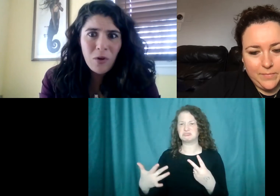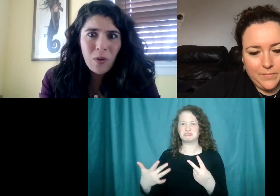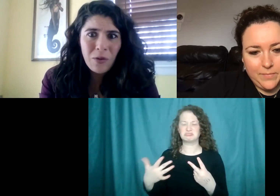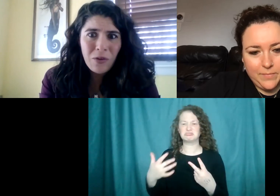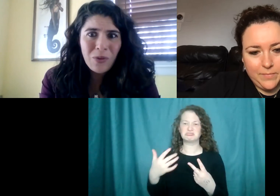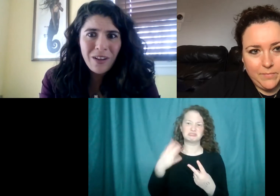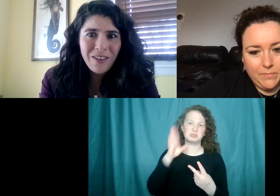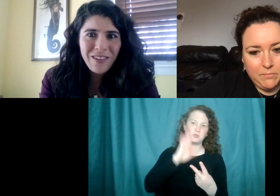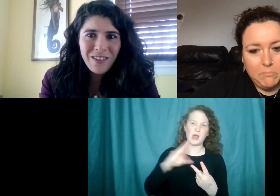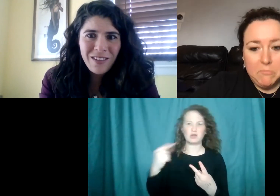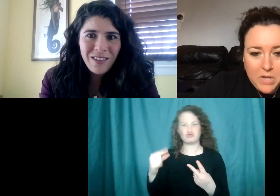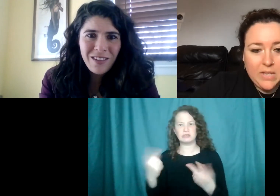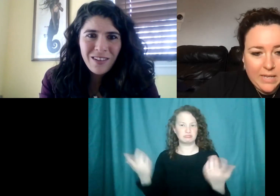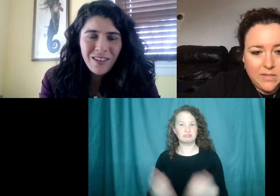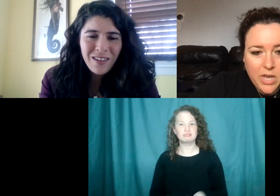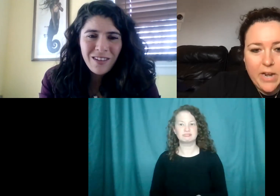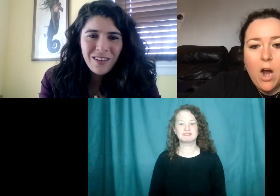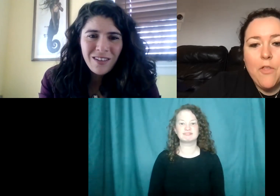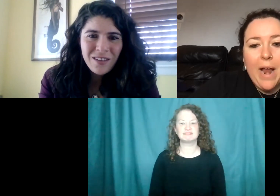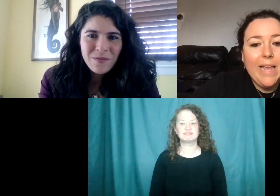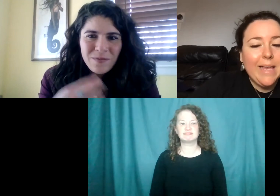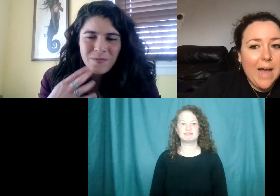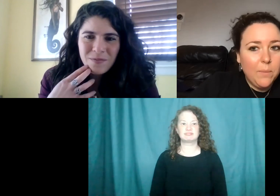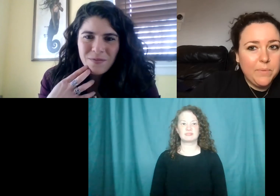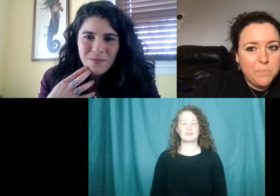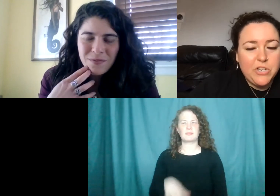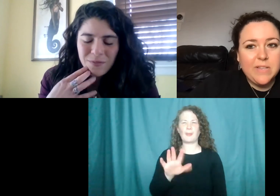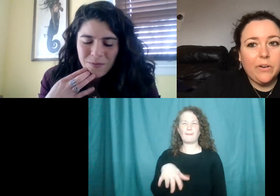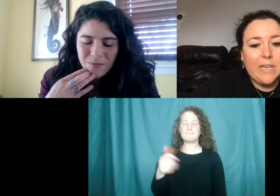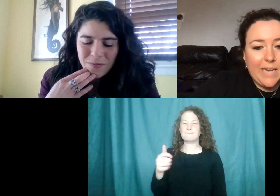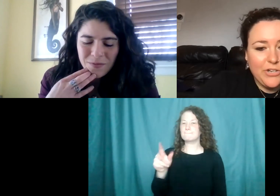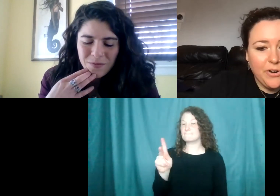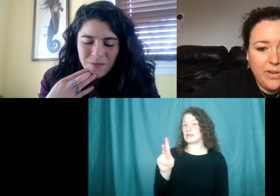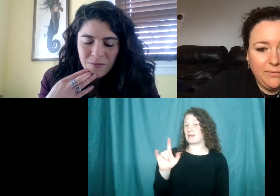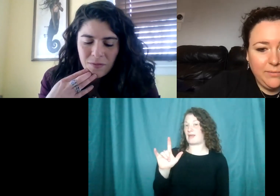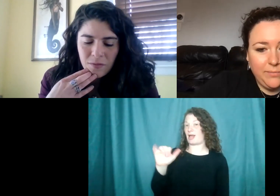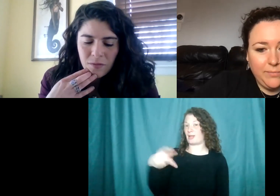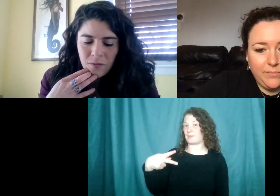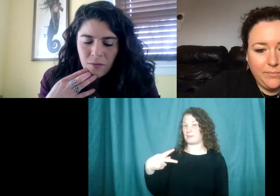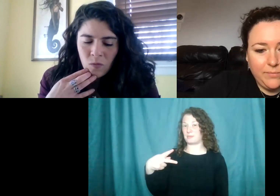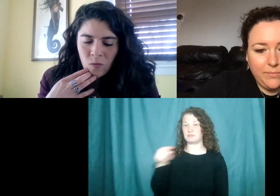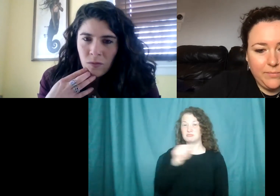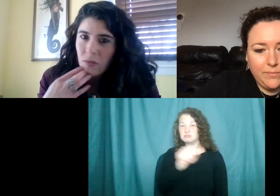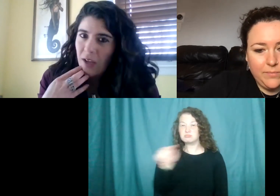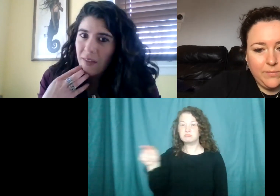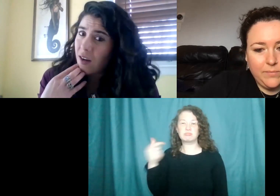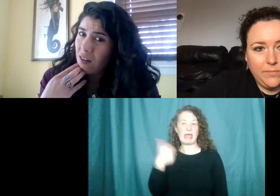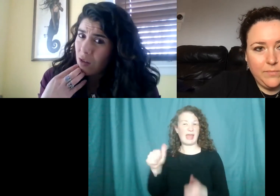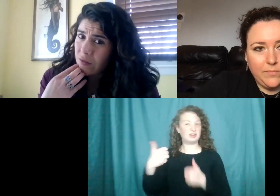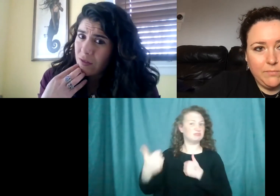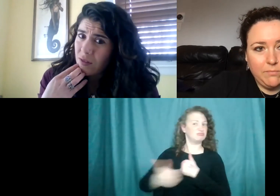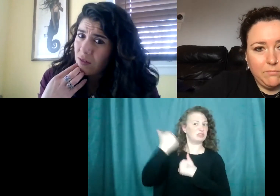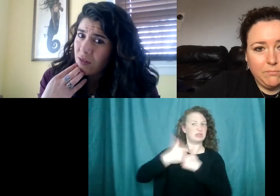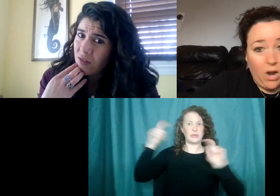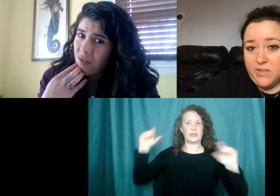be between those two colors. Sounds good. Are there any kelp species that are endangered? Not that I know